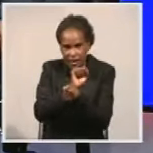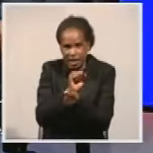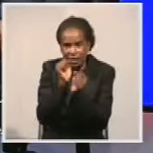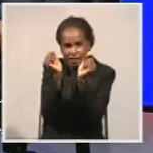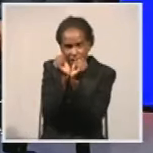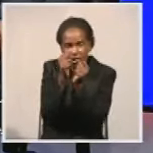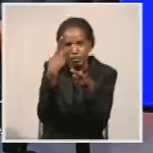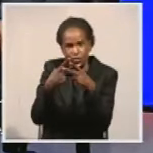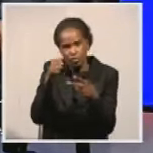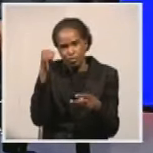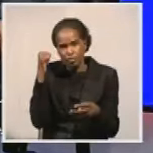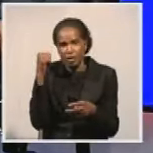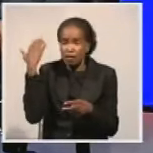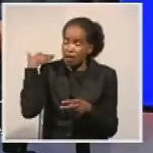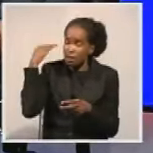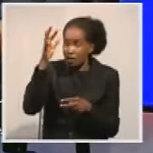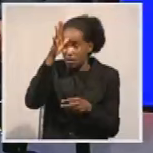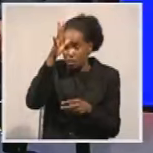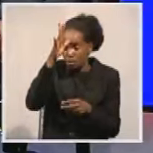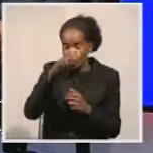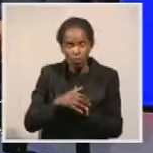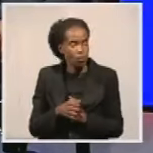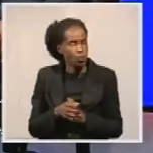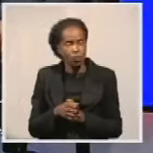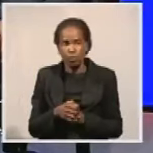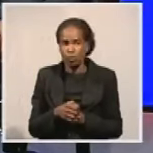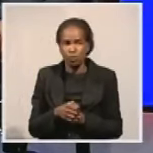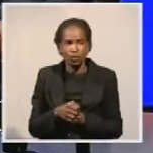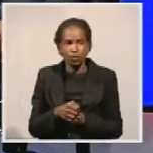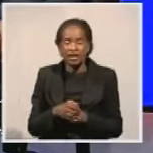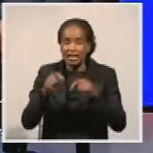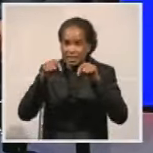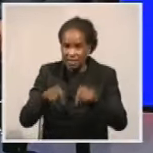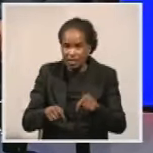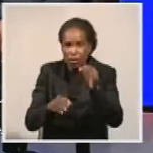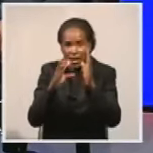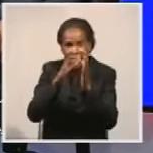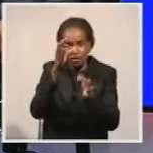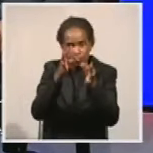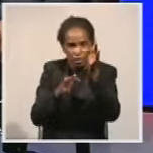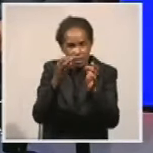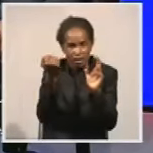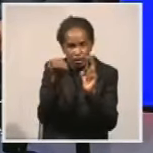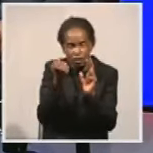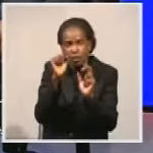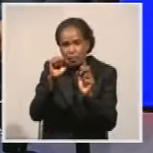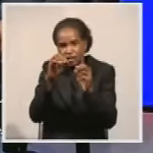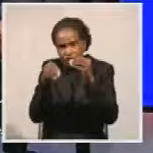that it was so bad that even in our Criminal Procedure Act, you had to